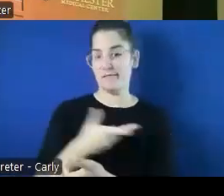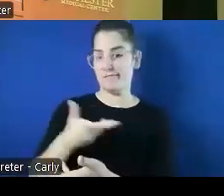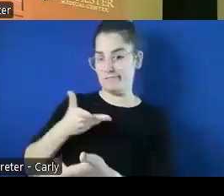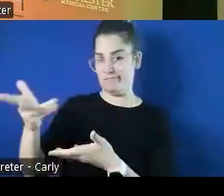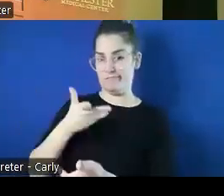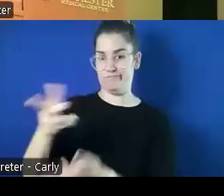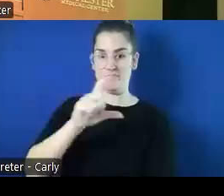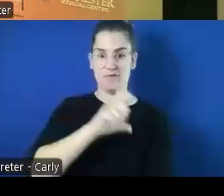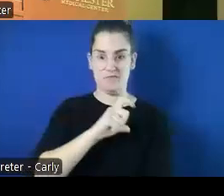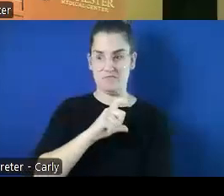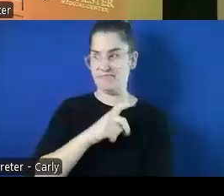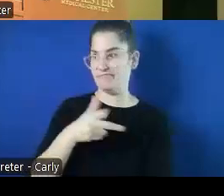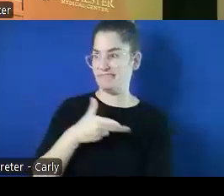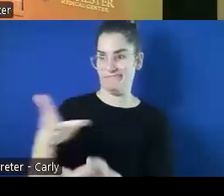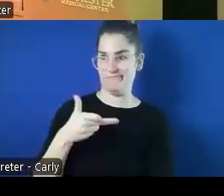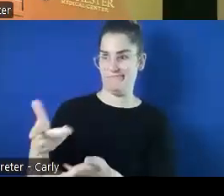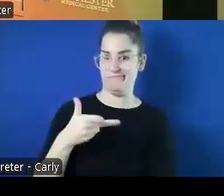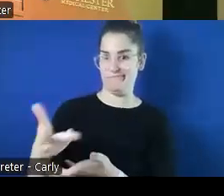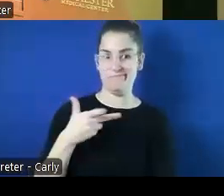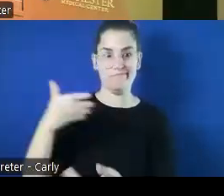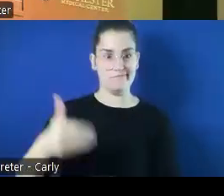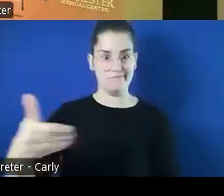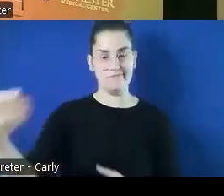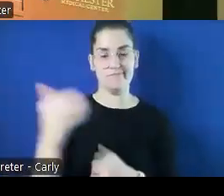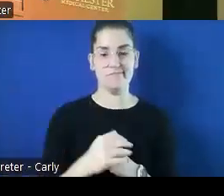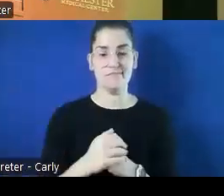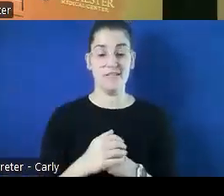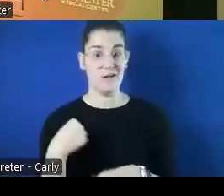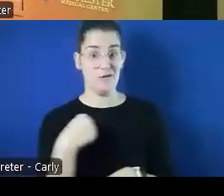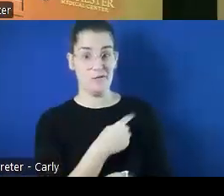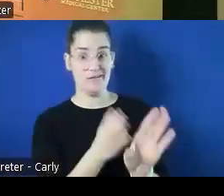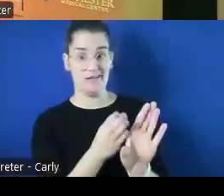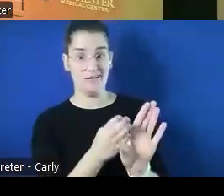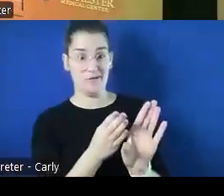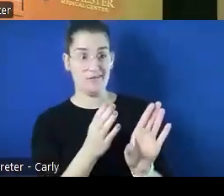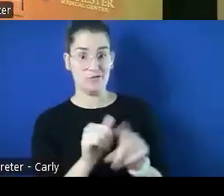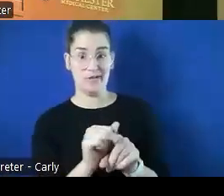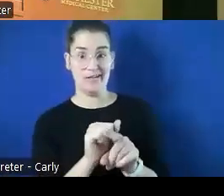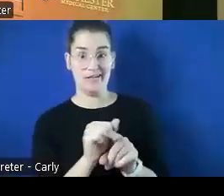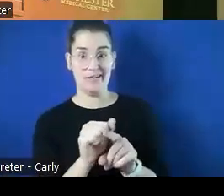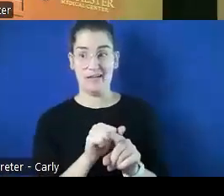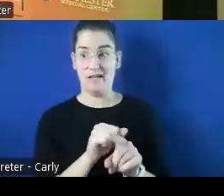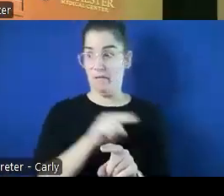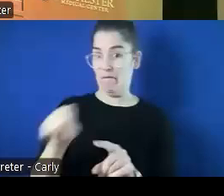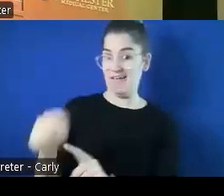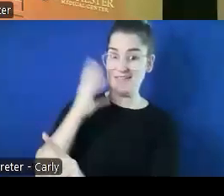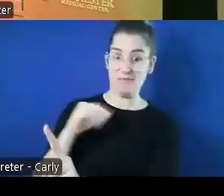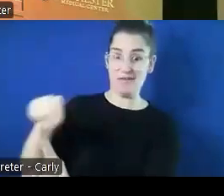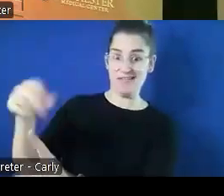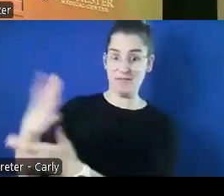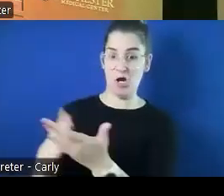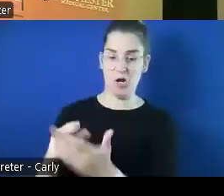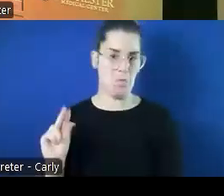enforcement routinely, and that we as psychiatric trainees have very little exposure to this part of the patient experience.